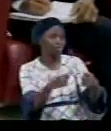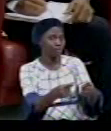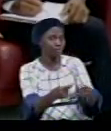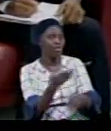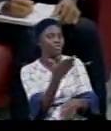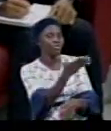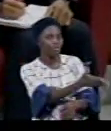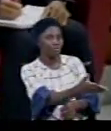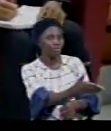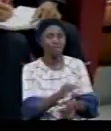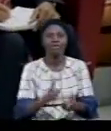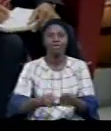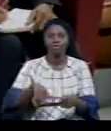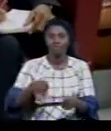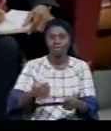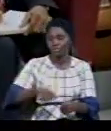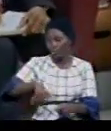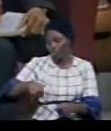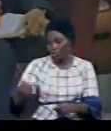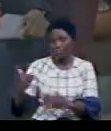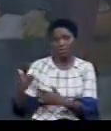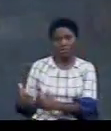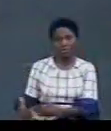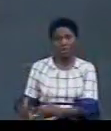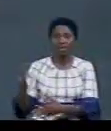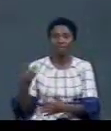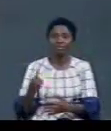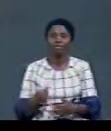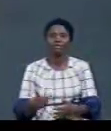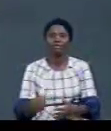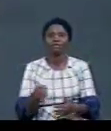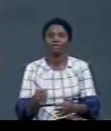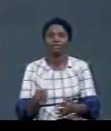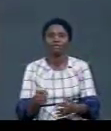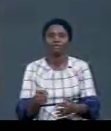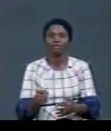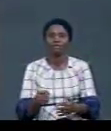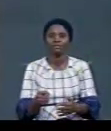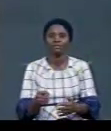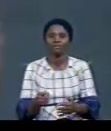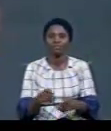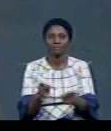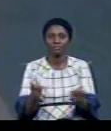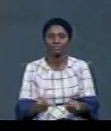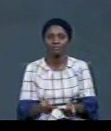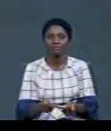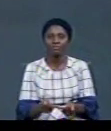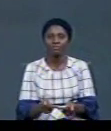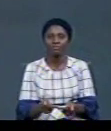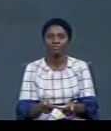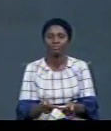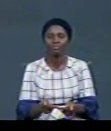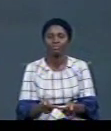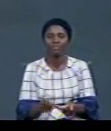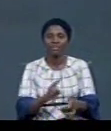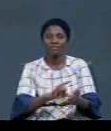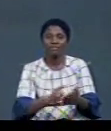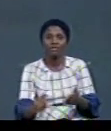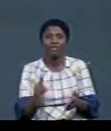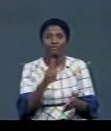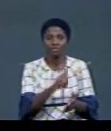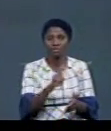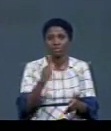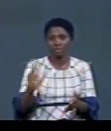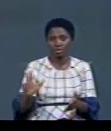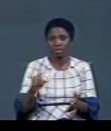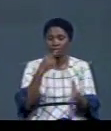over unto the other side of the lake. And they launched forth. Verse 23, it